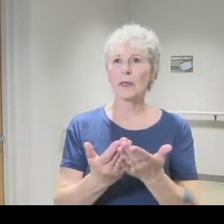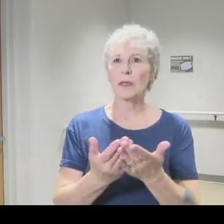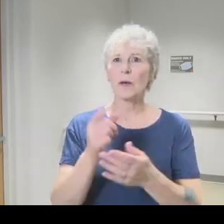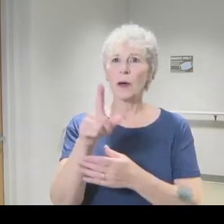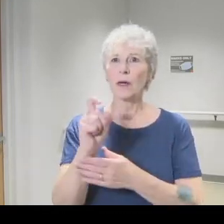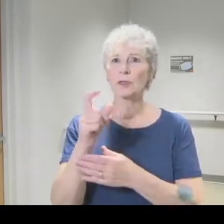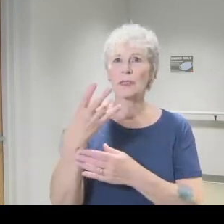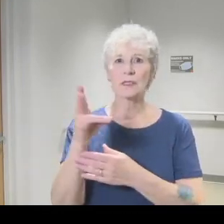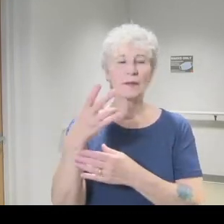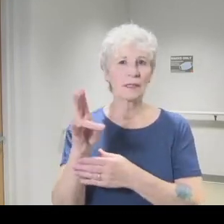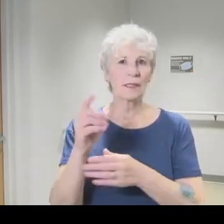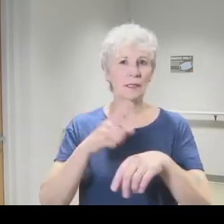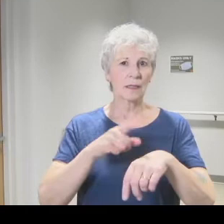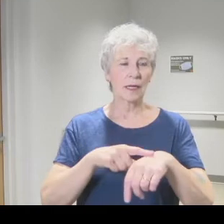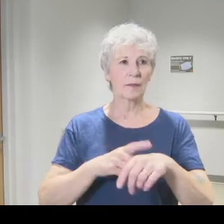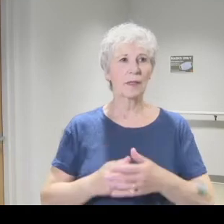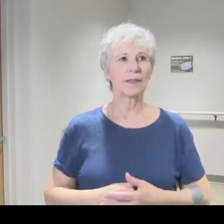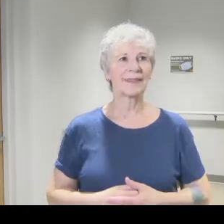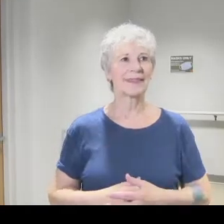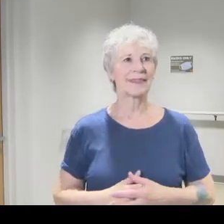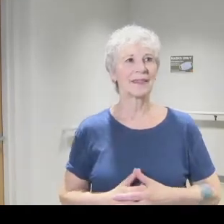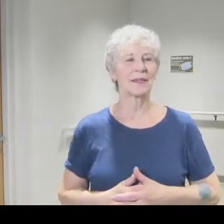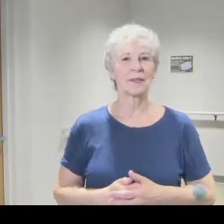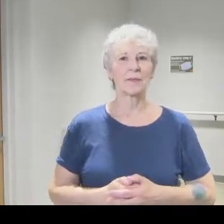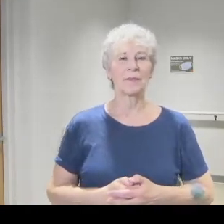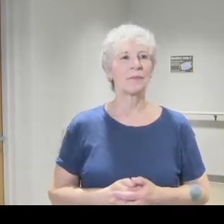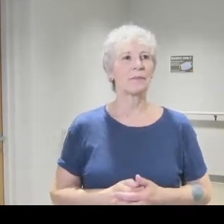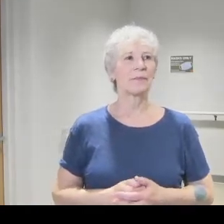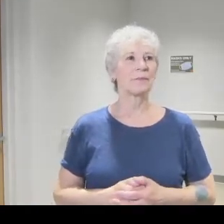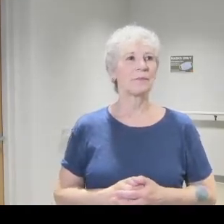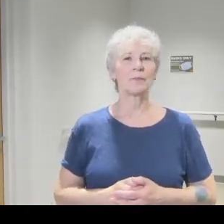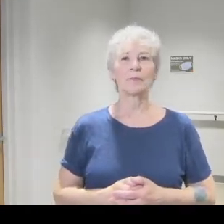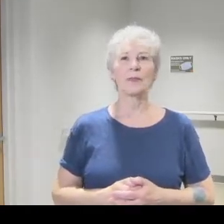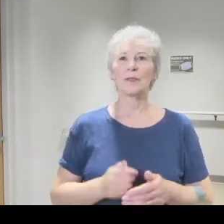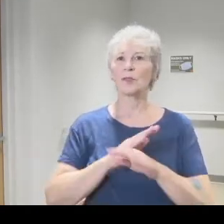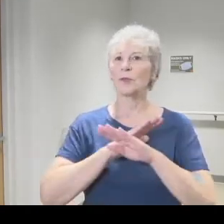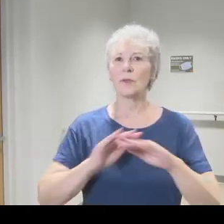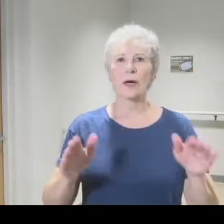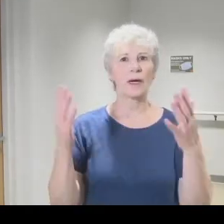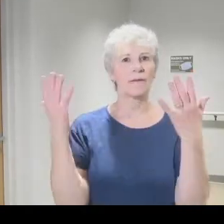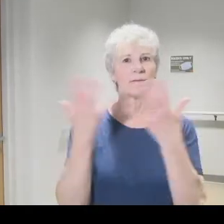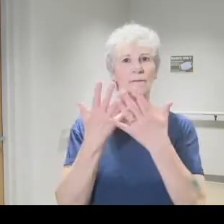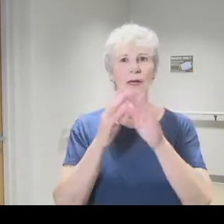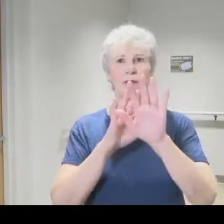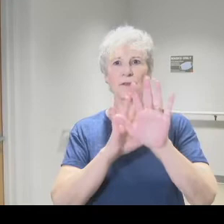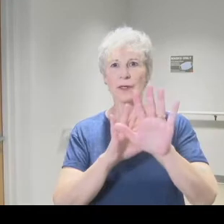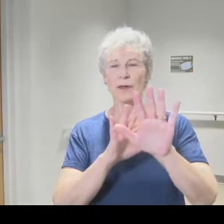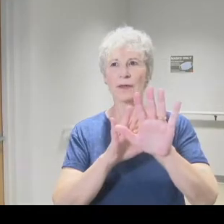117 times. I didn't count them. I took the person I read word for it. Do not fear. Fear